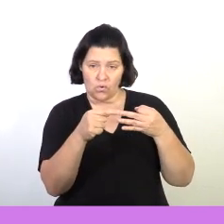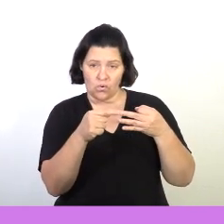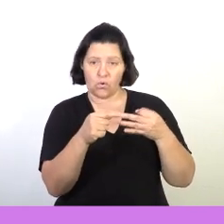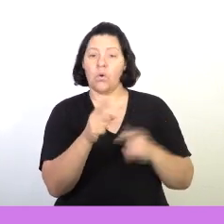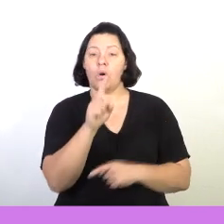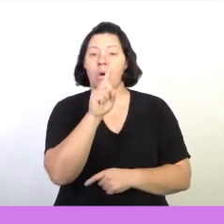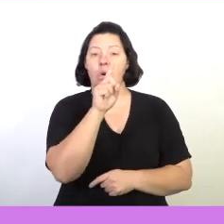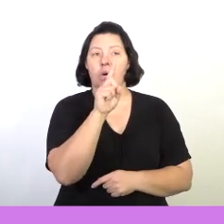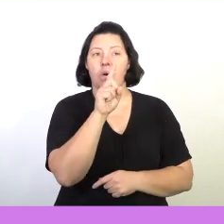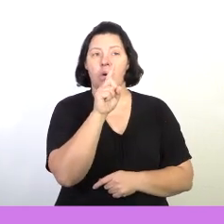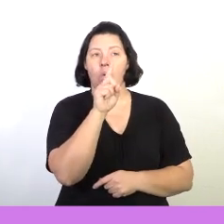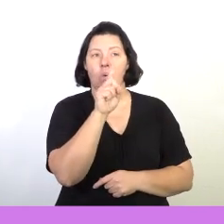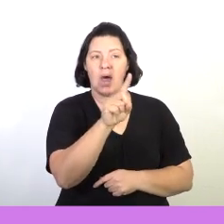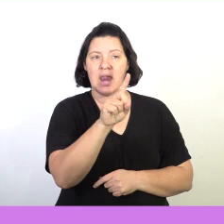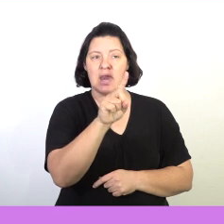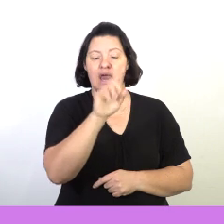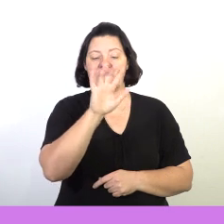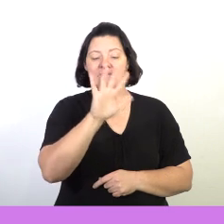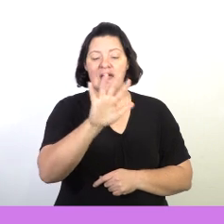convert